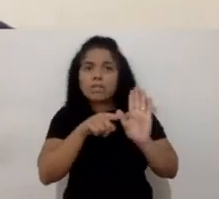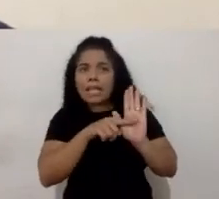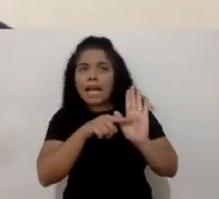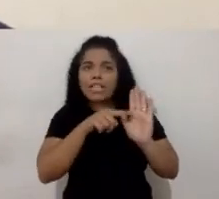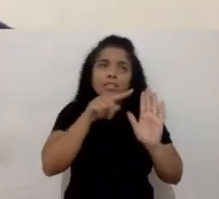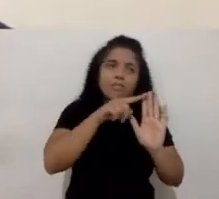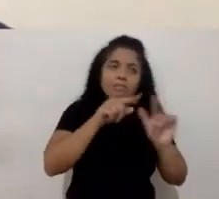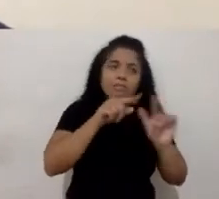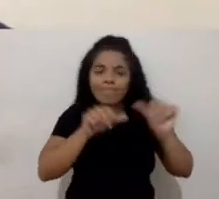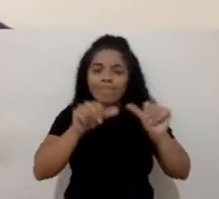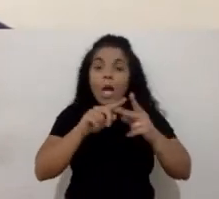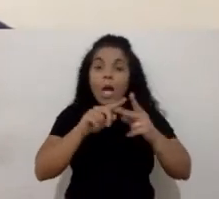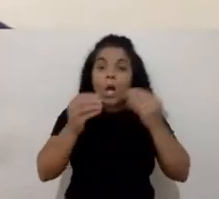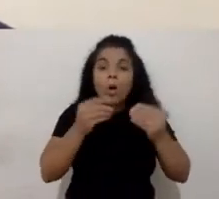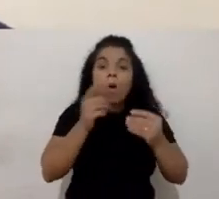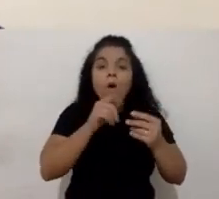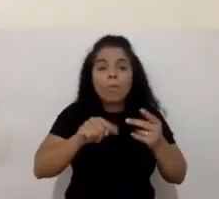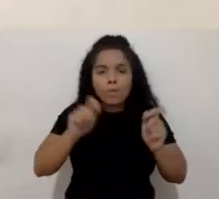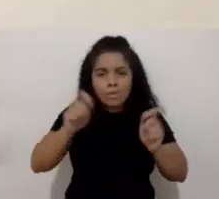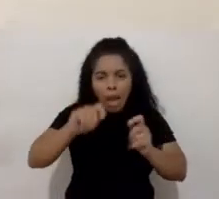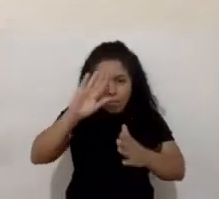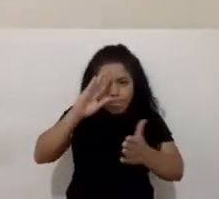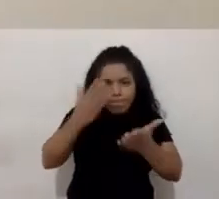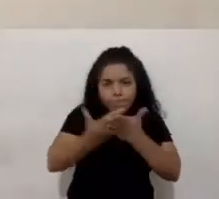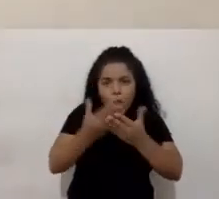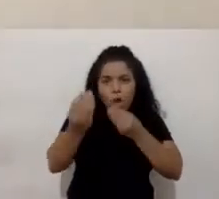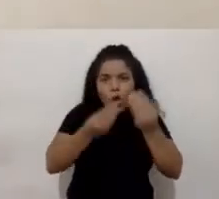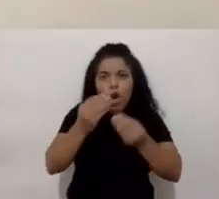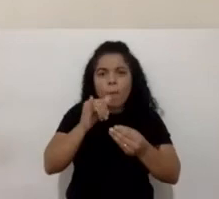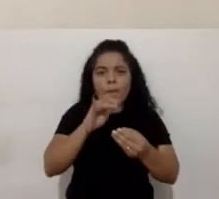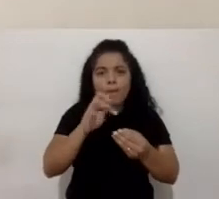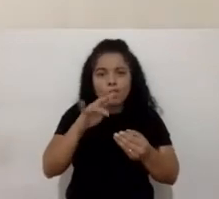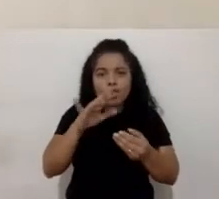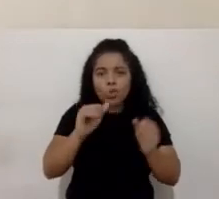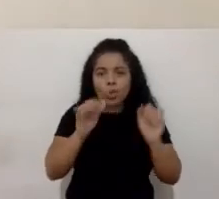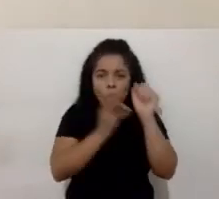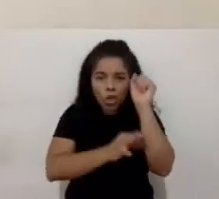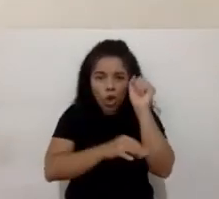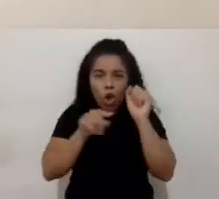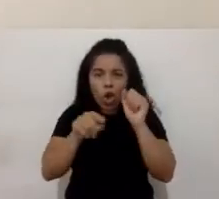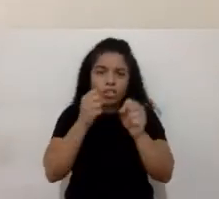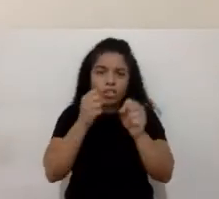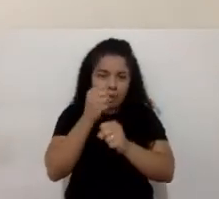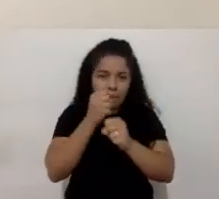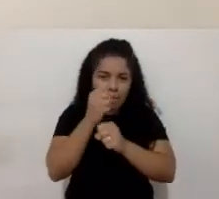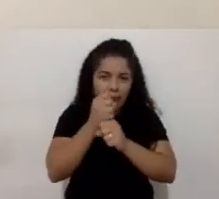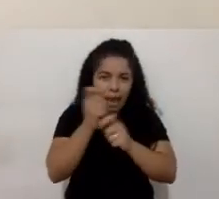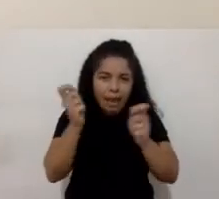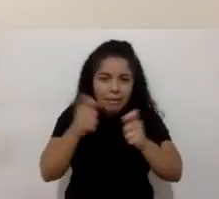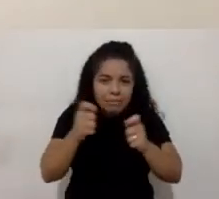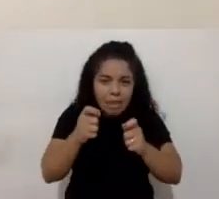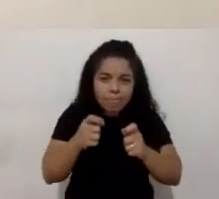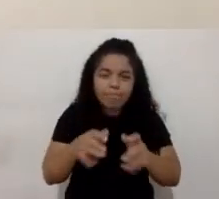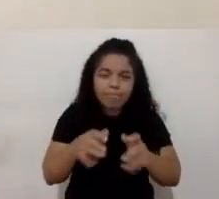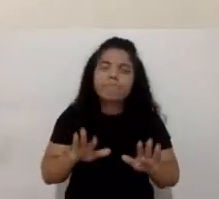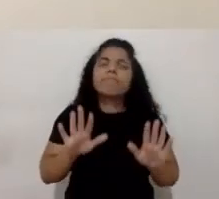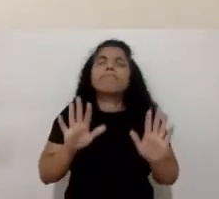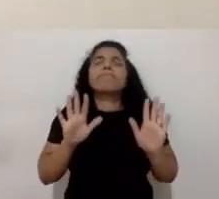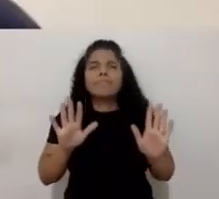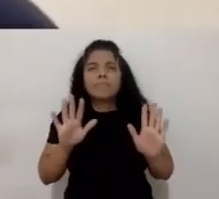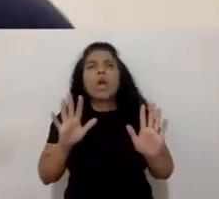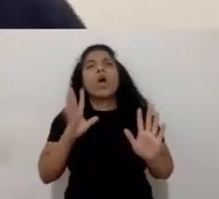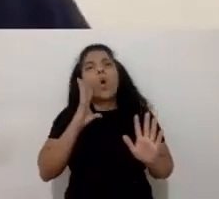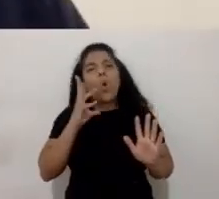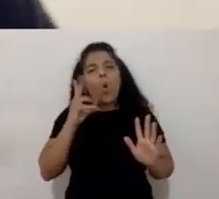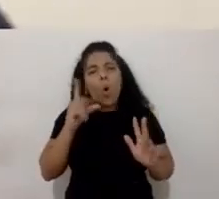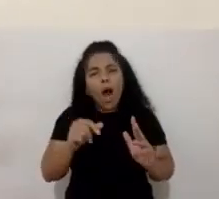pipeline? Yeah, I think it does come back to making the things that we're working with small. So